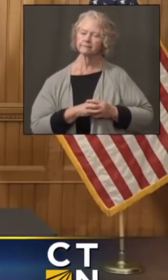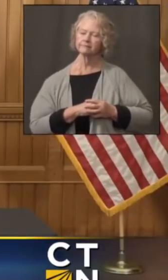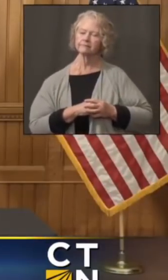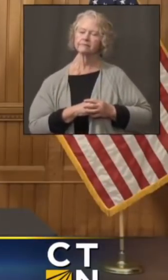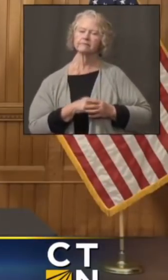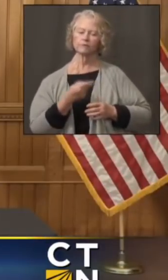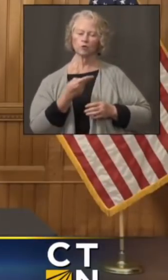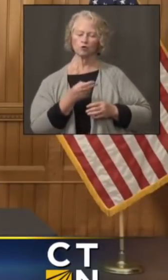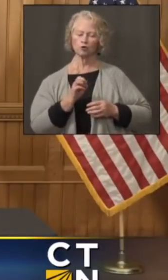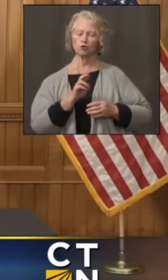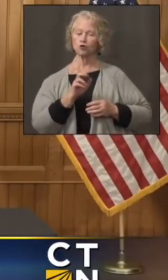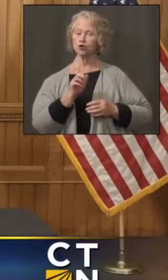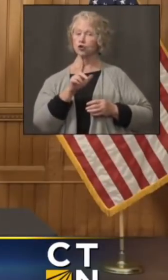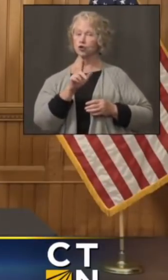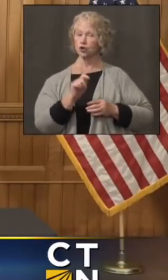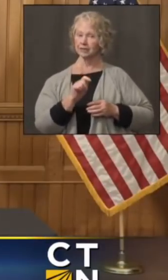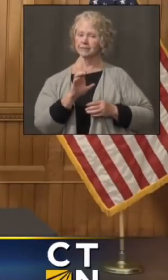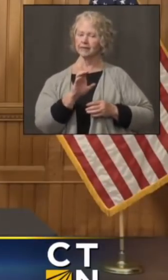Hearst, Connecticut Media.